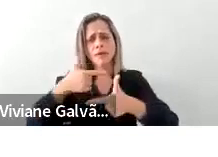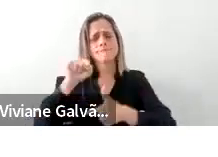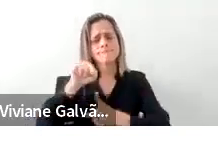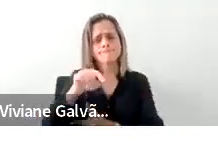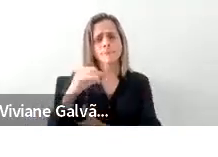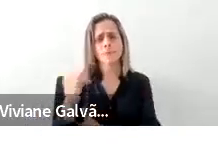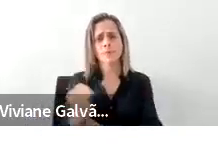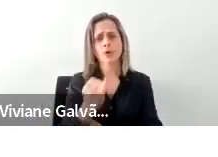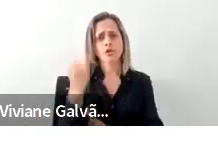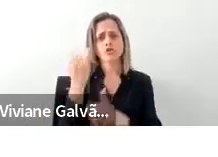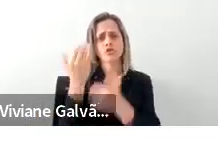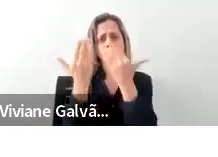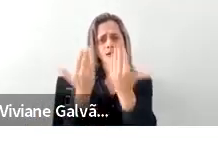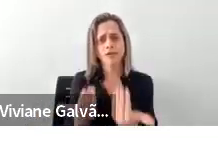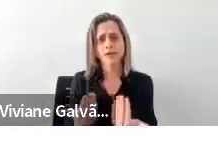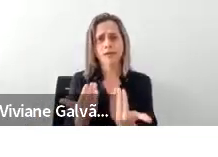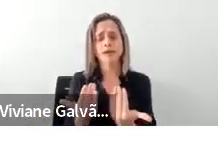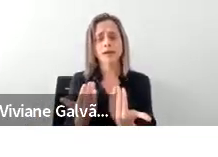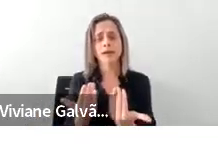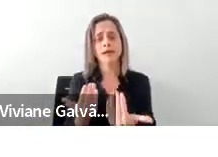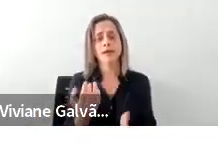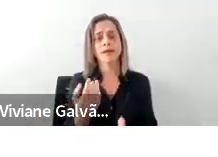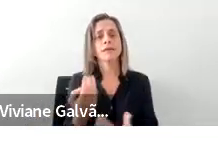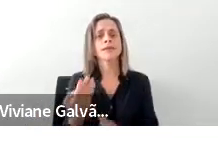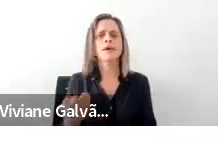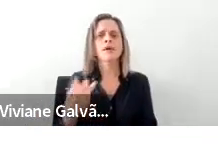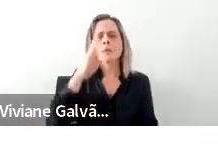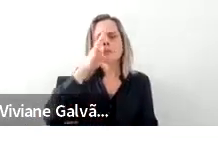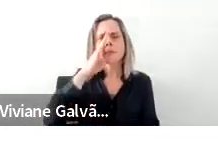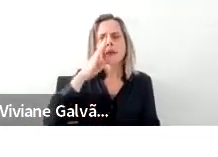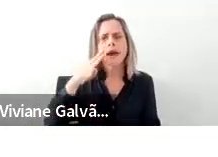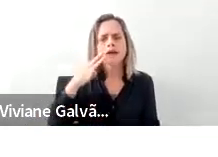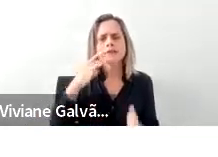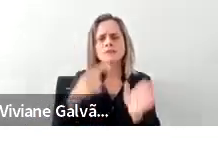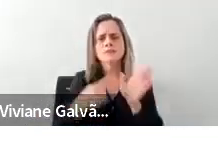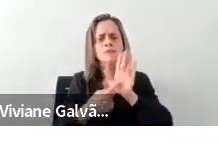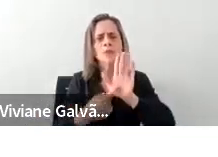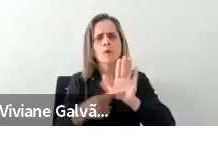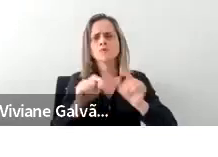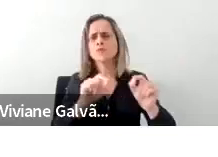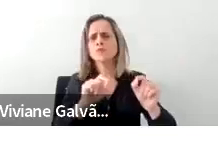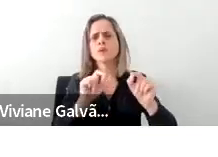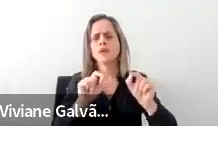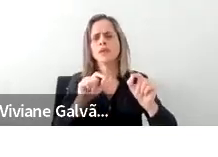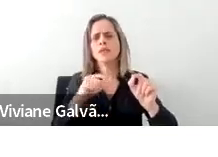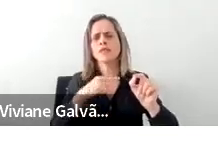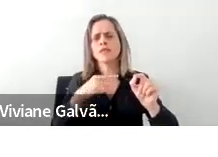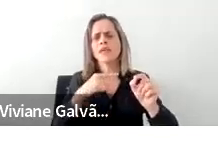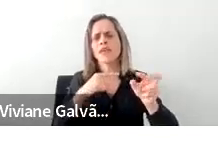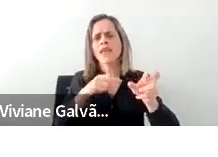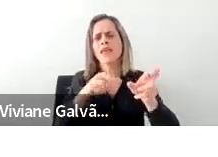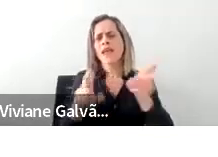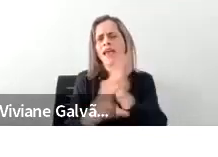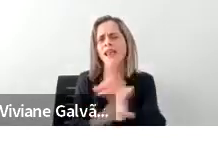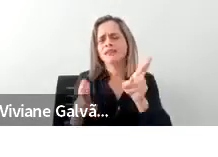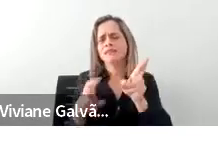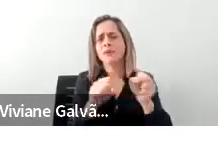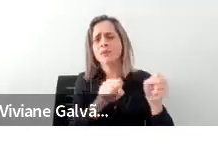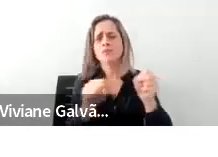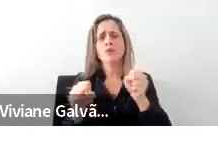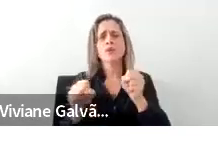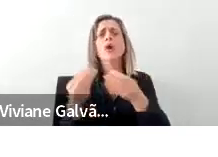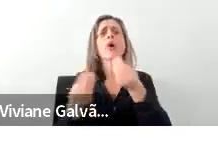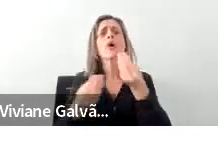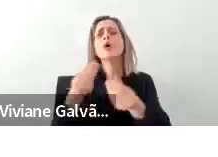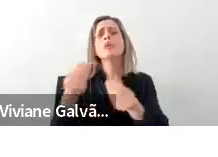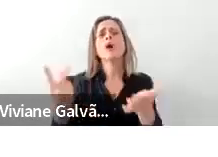how, just exactly how this comes to be. This is not a universal, timeless phenomenon. This